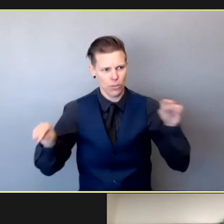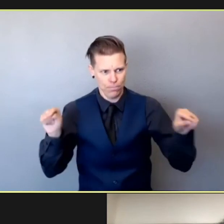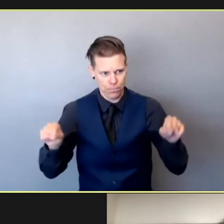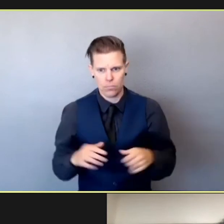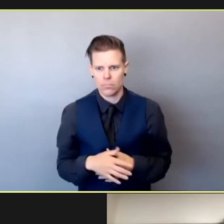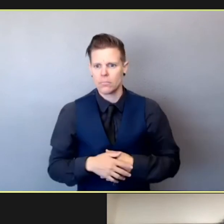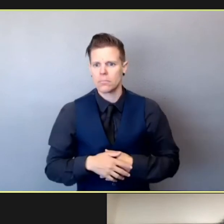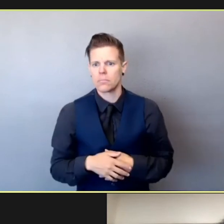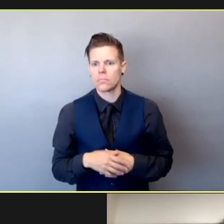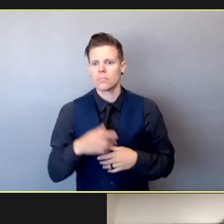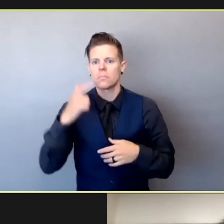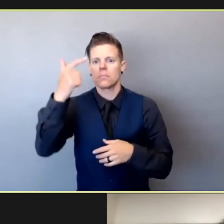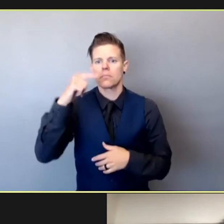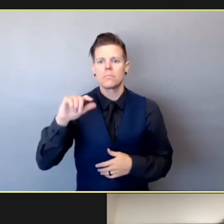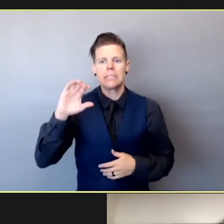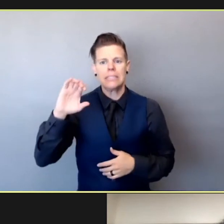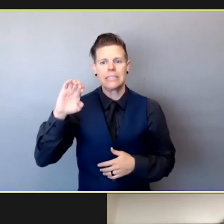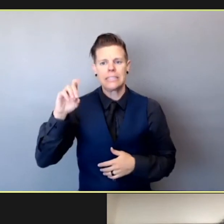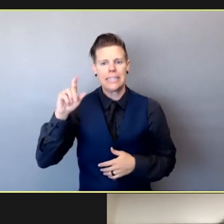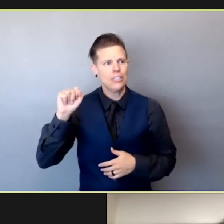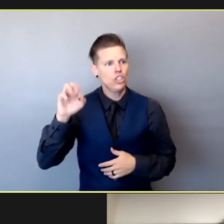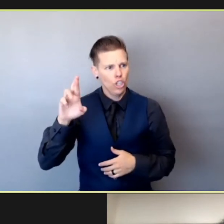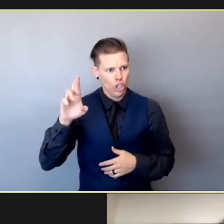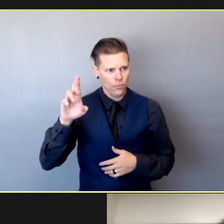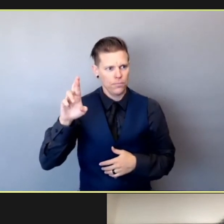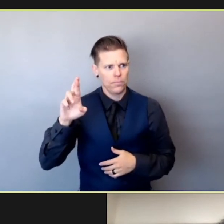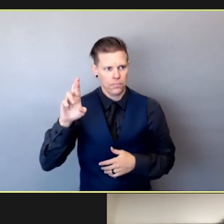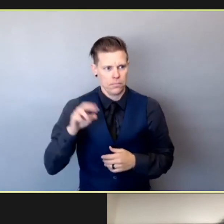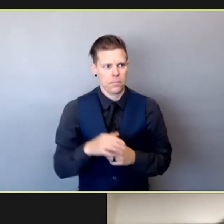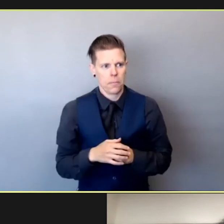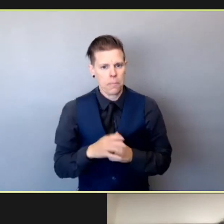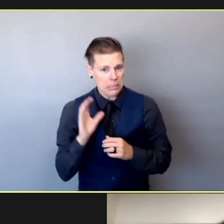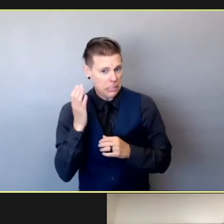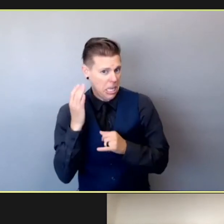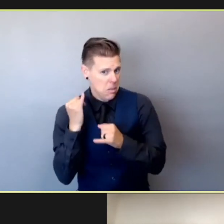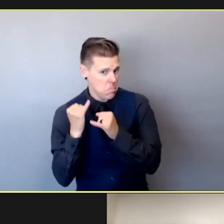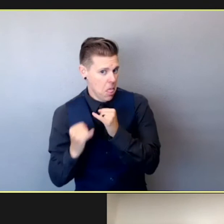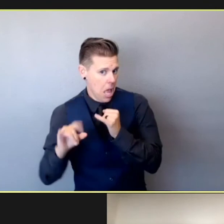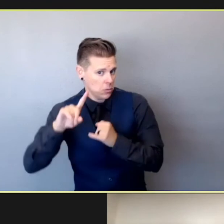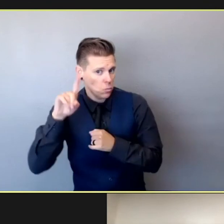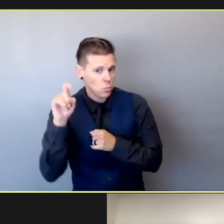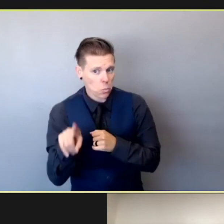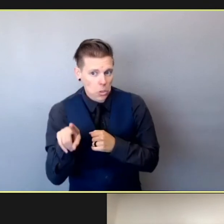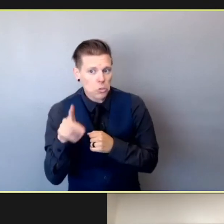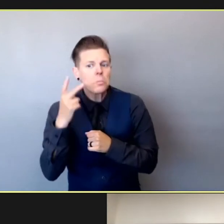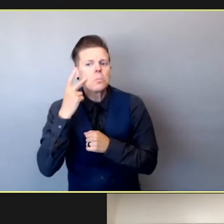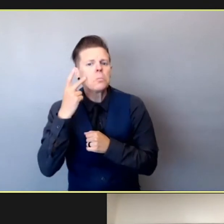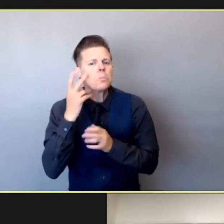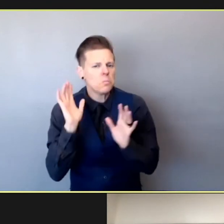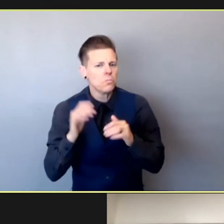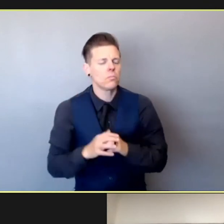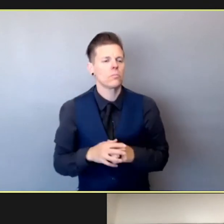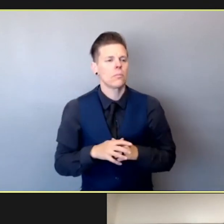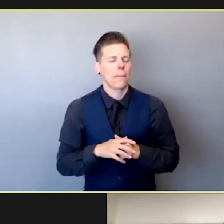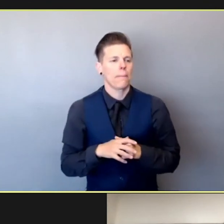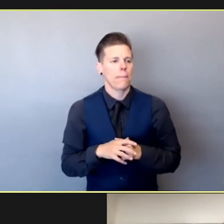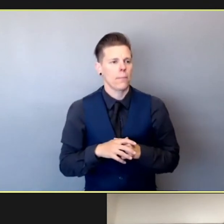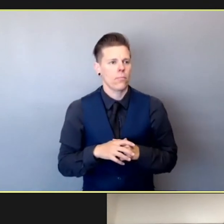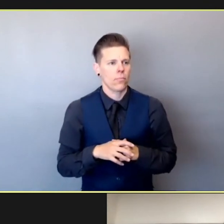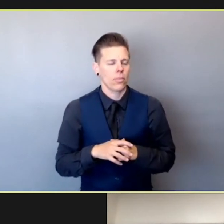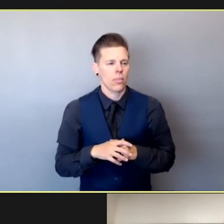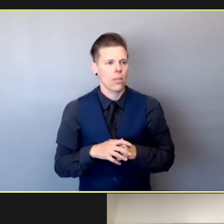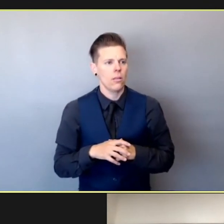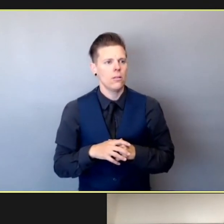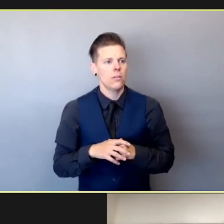yet see any remaining hands, but we'll wait and take another look-see after Cedar's had a chance to ask his question. So Cedar, you